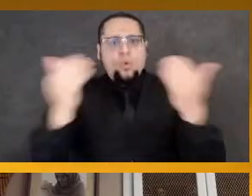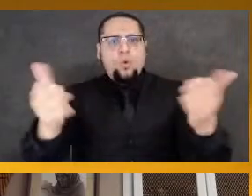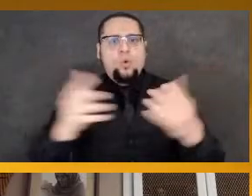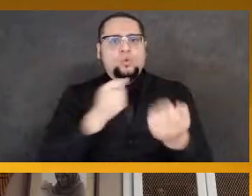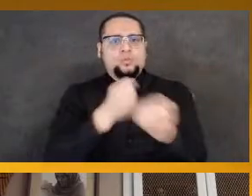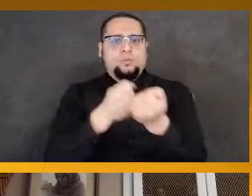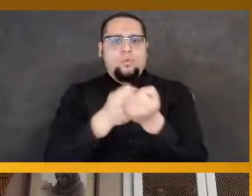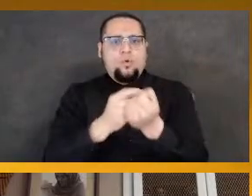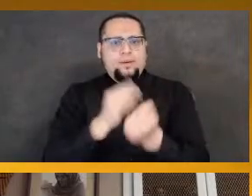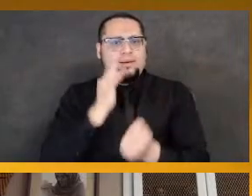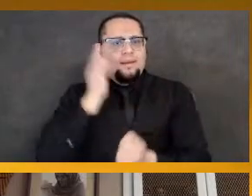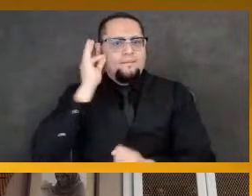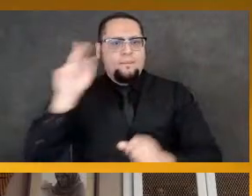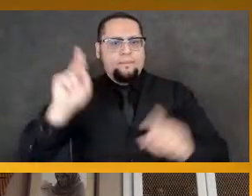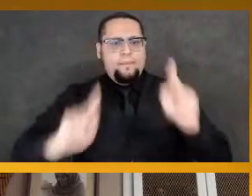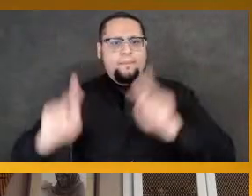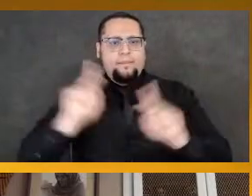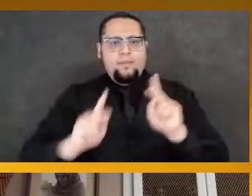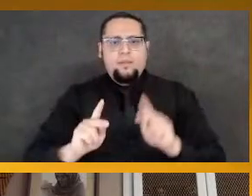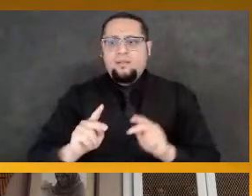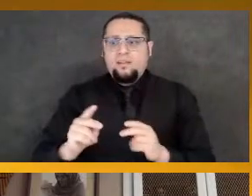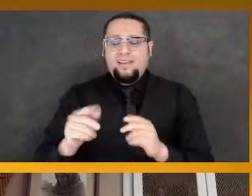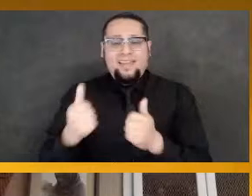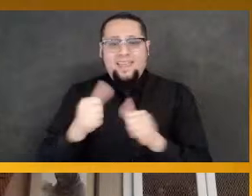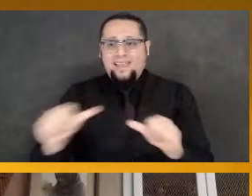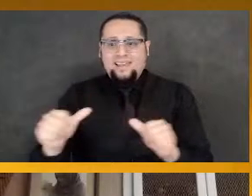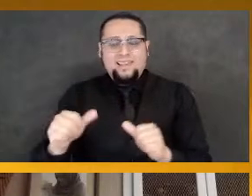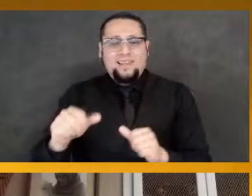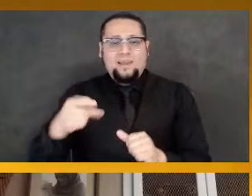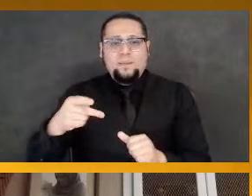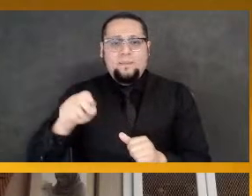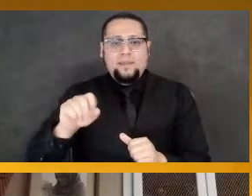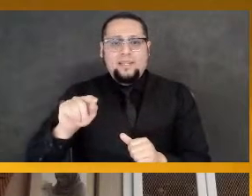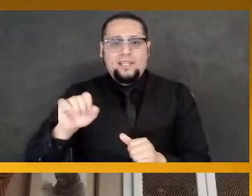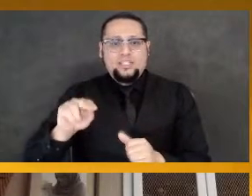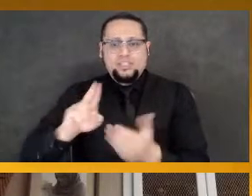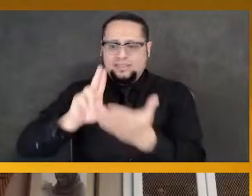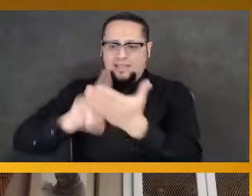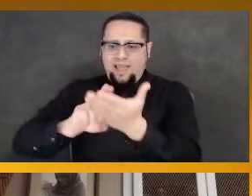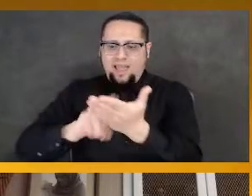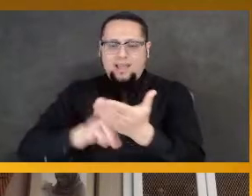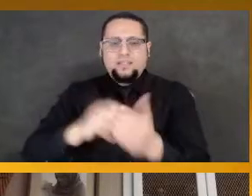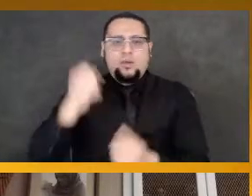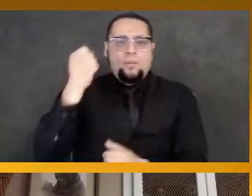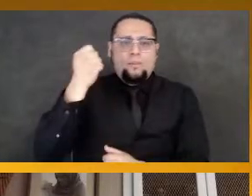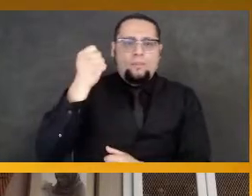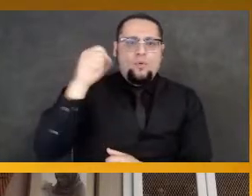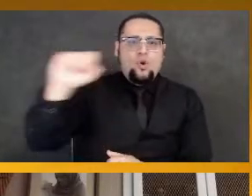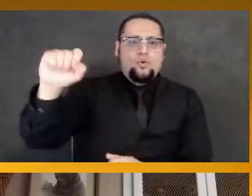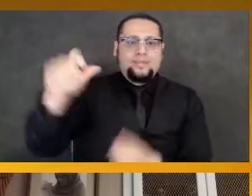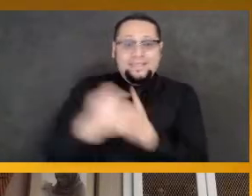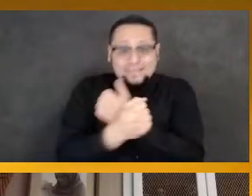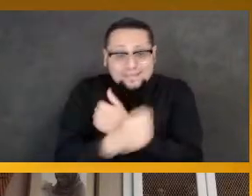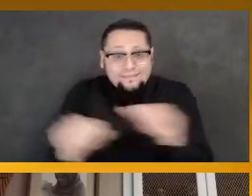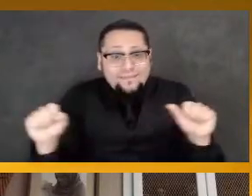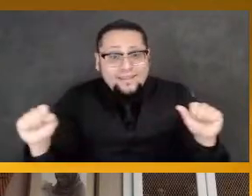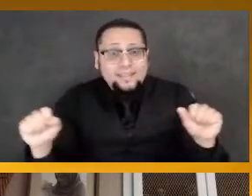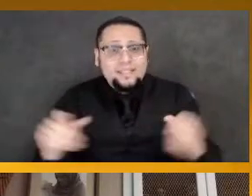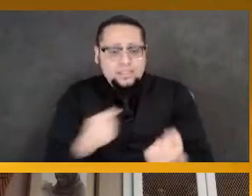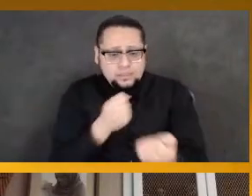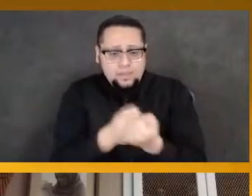voices, sign those petitions, go out there and protest safely with everything going on, support Native-owned